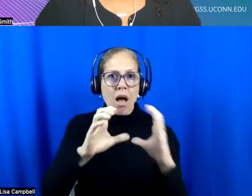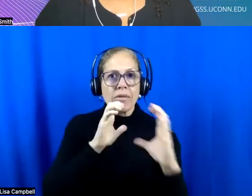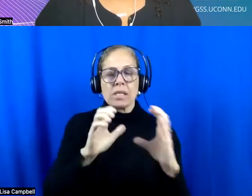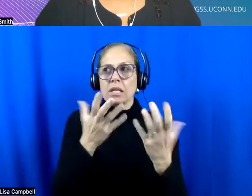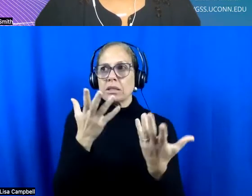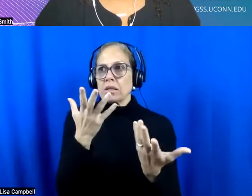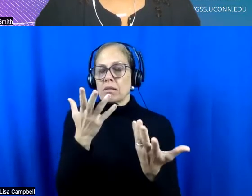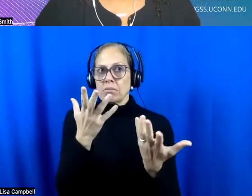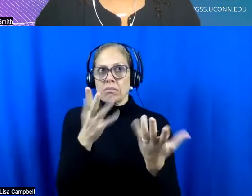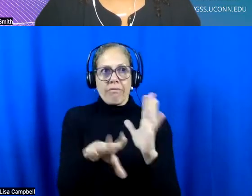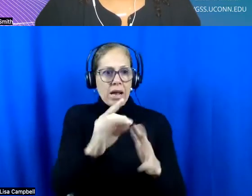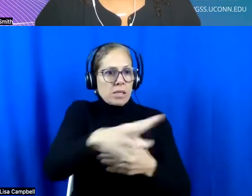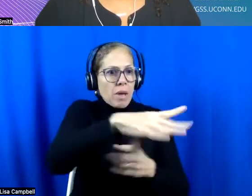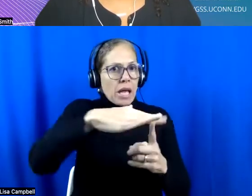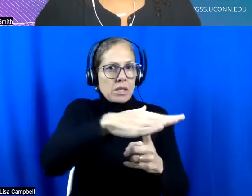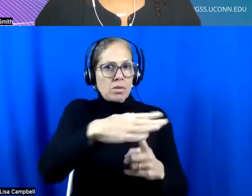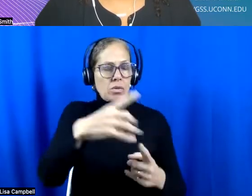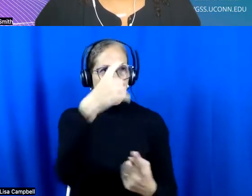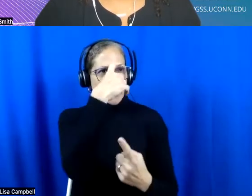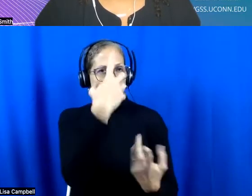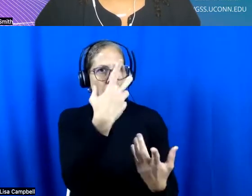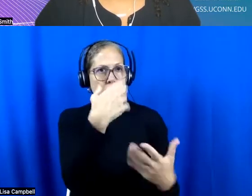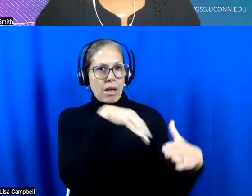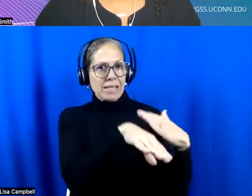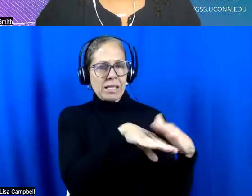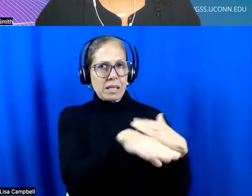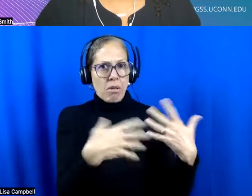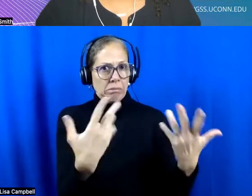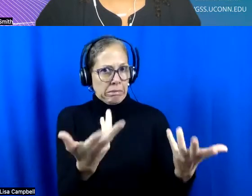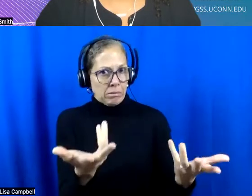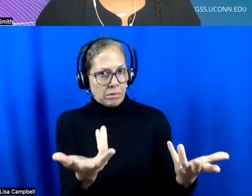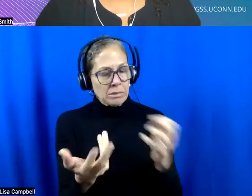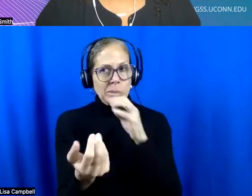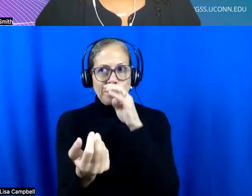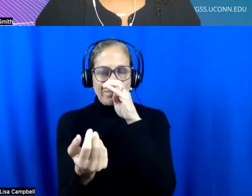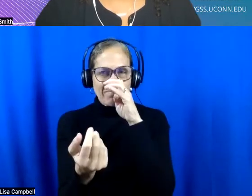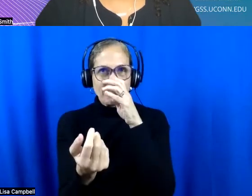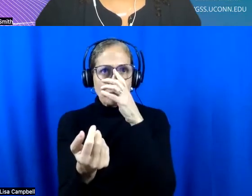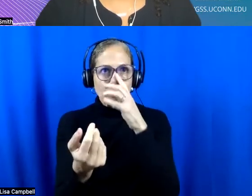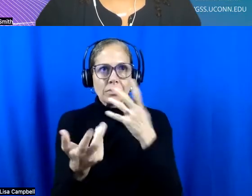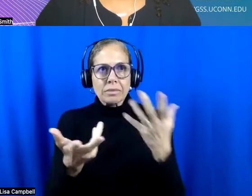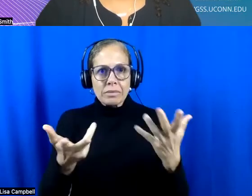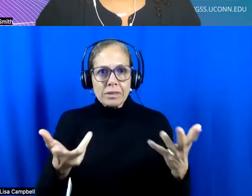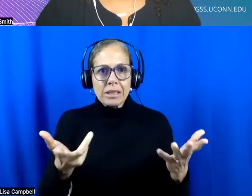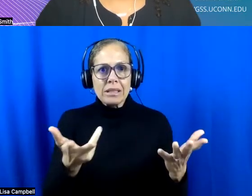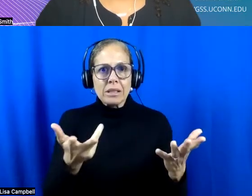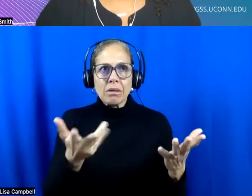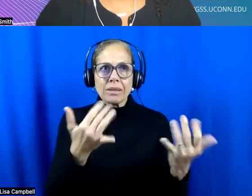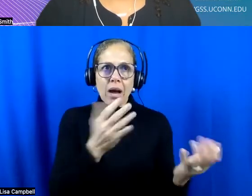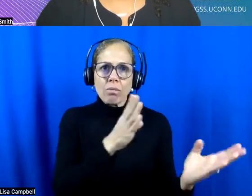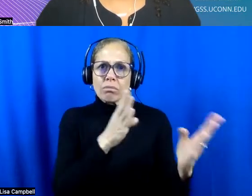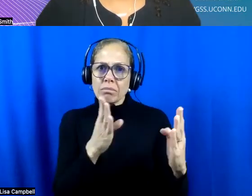even in spaces where you would think that would be more accessible. And so kind of pushing into that